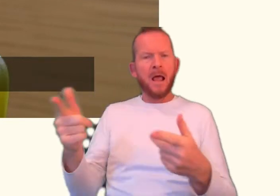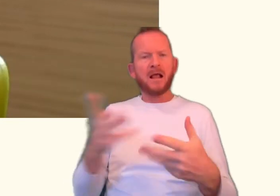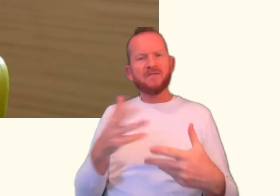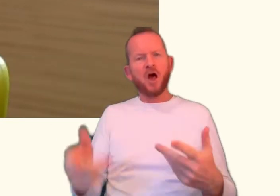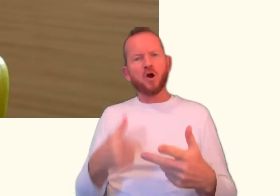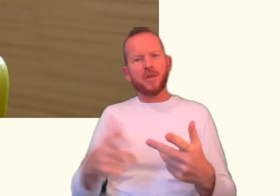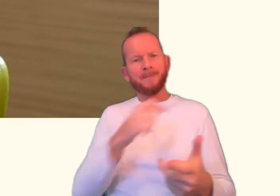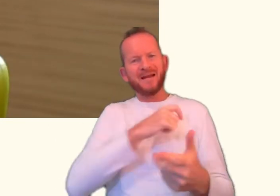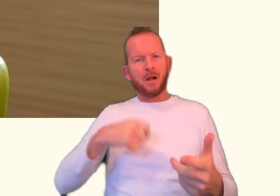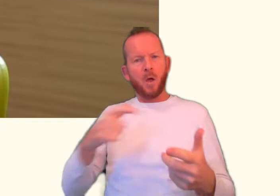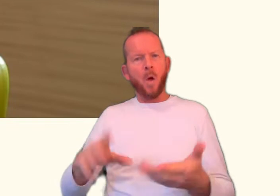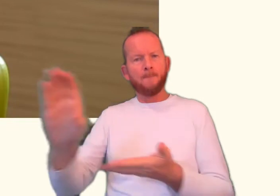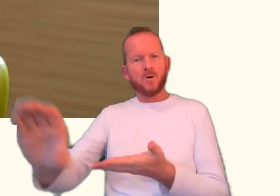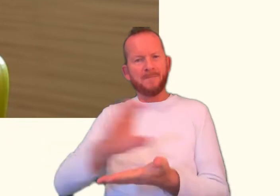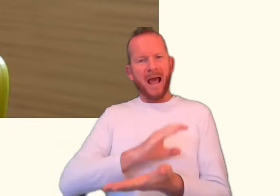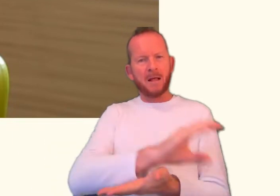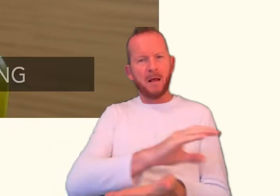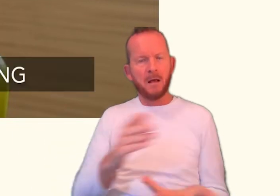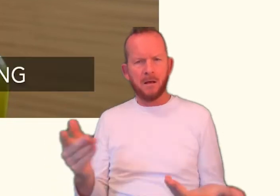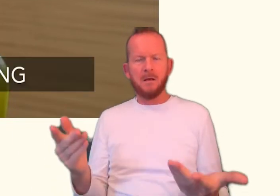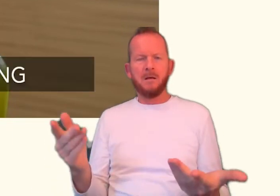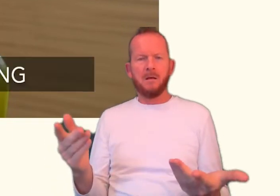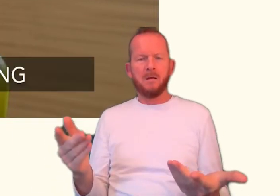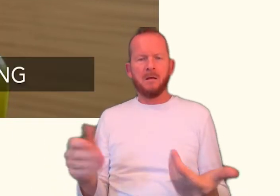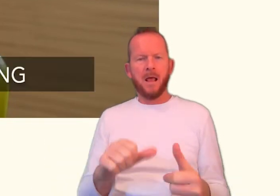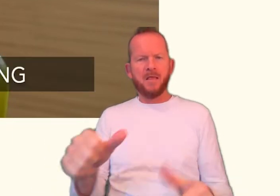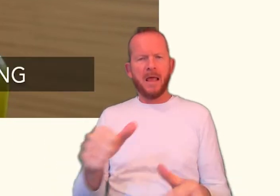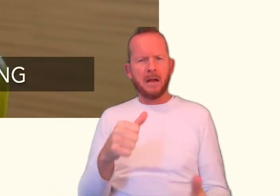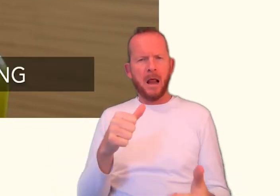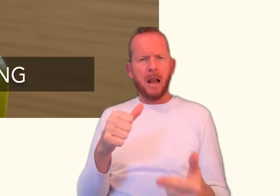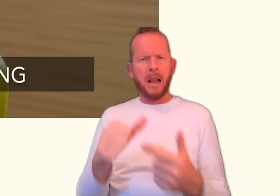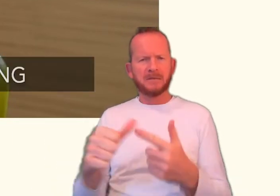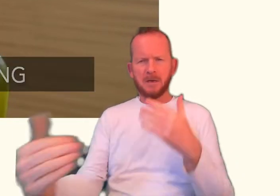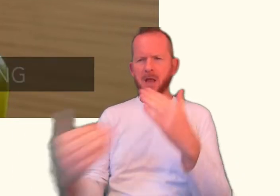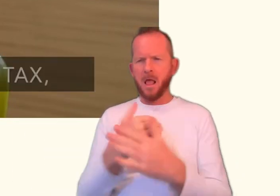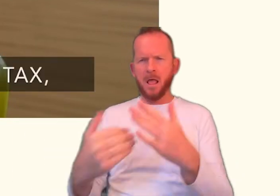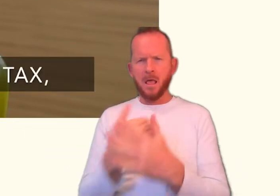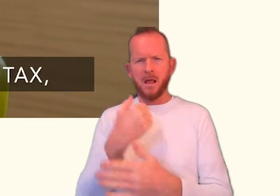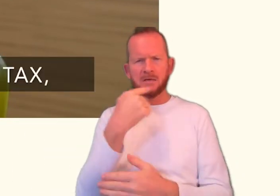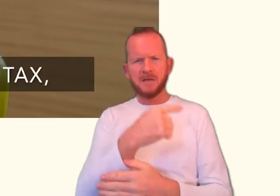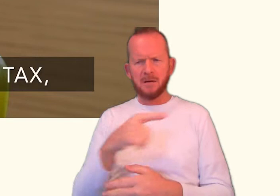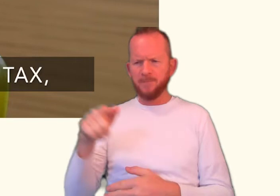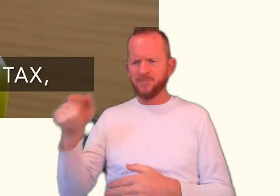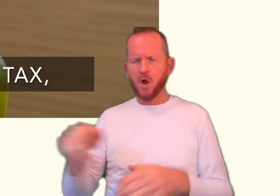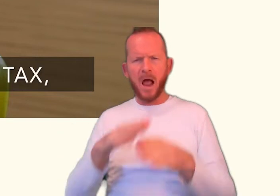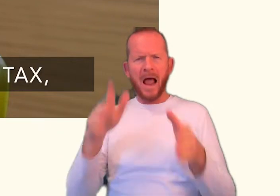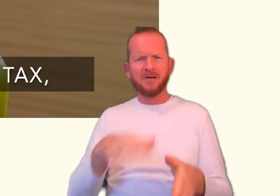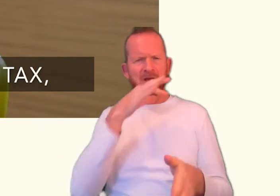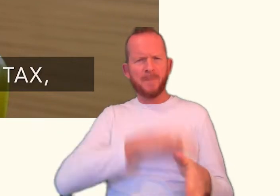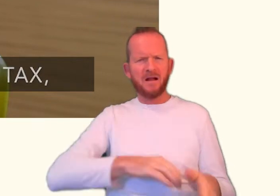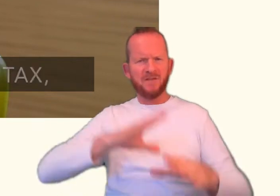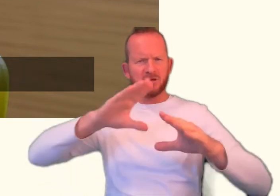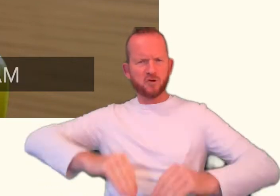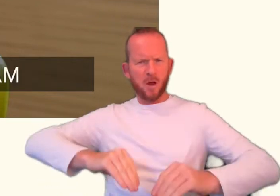money back. And then letters started coming saying that your housing benefit had been ceased for the moment,